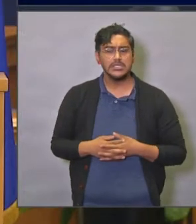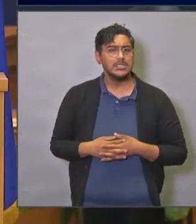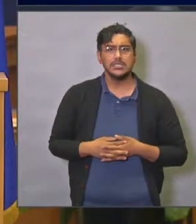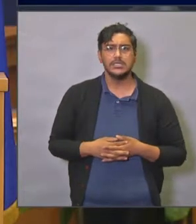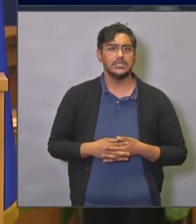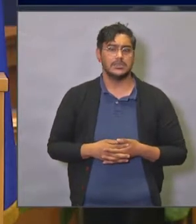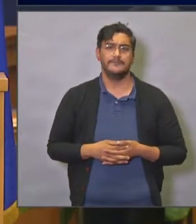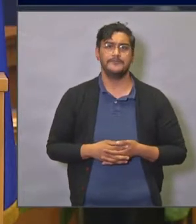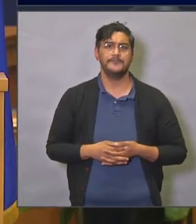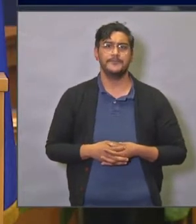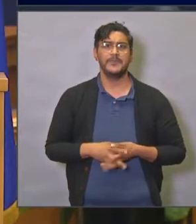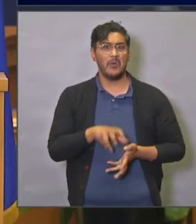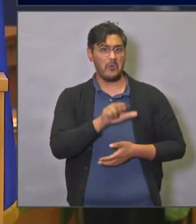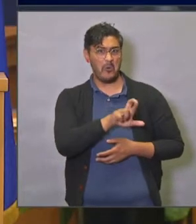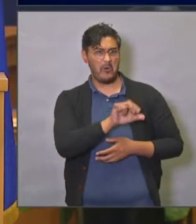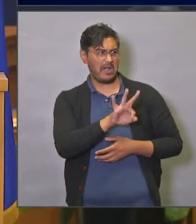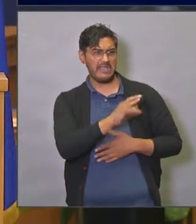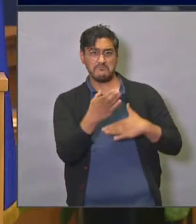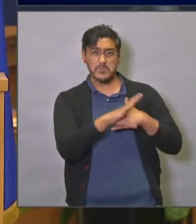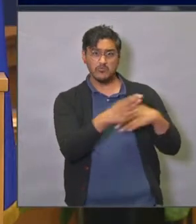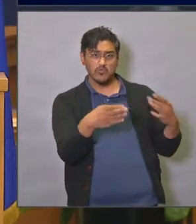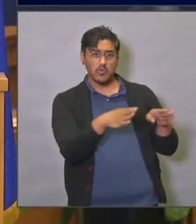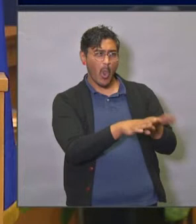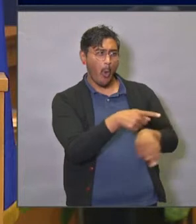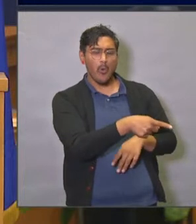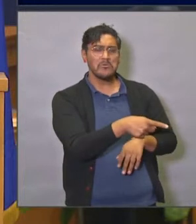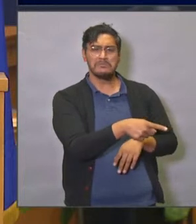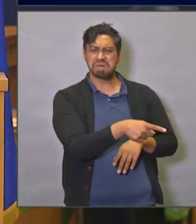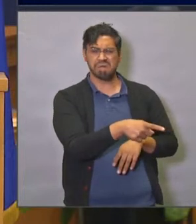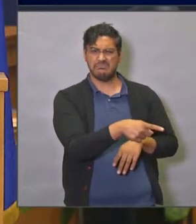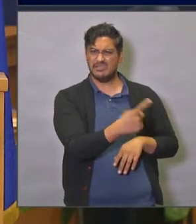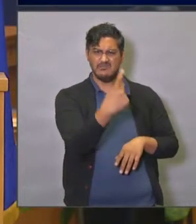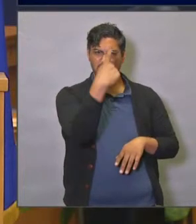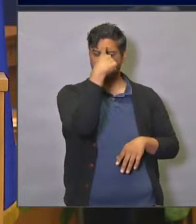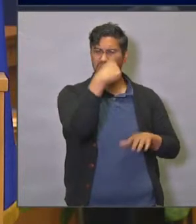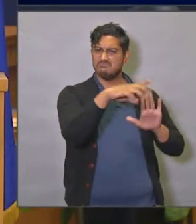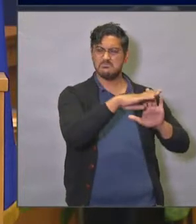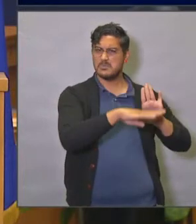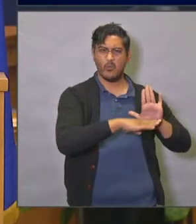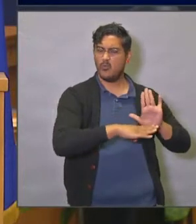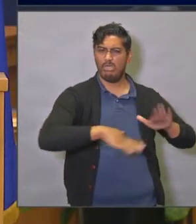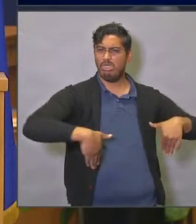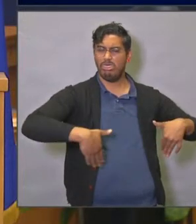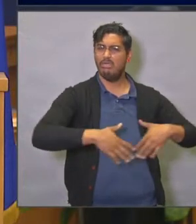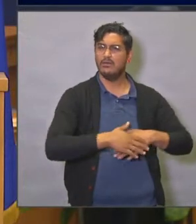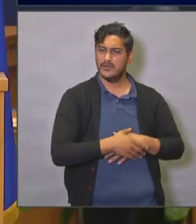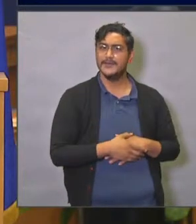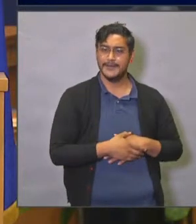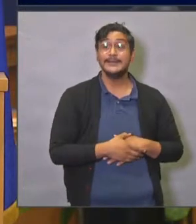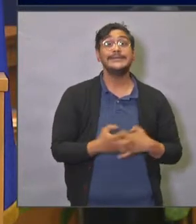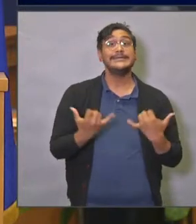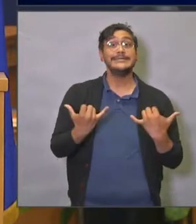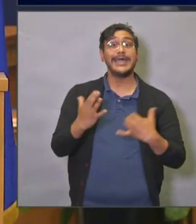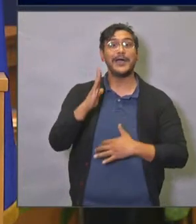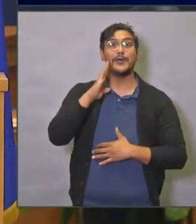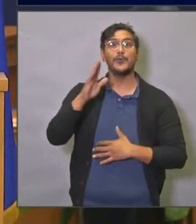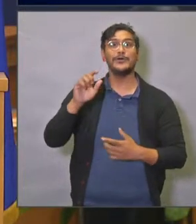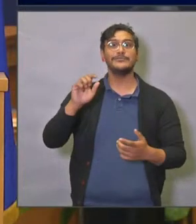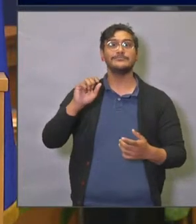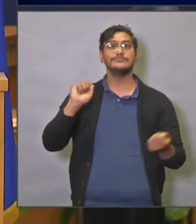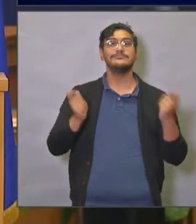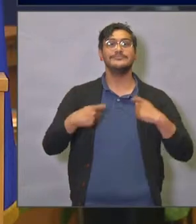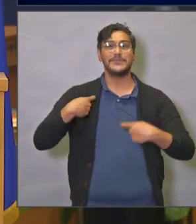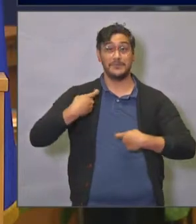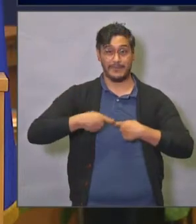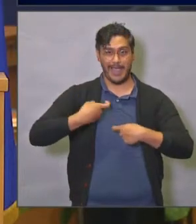or institutions that have been closed. But let me check with my team, and we'll get back to you on that one. And now I know we're going to go to remarks in